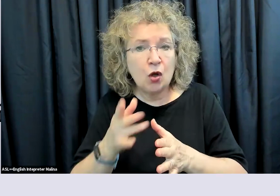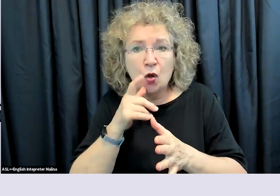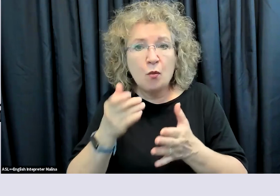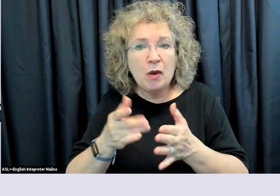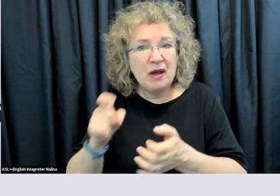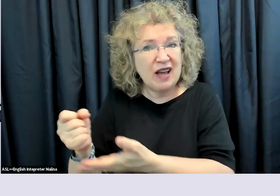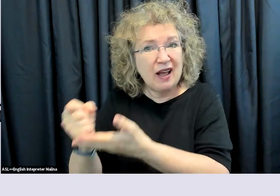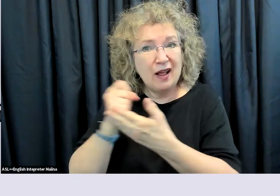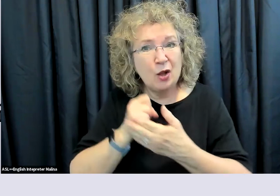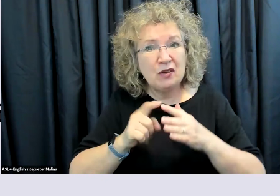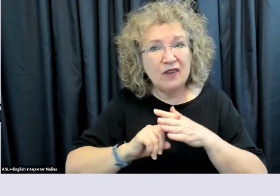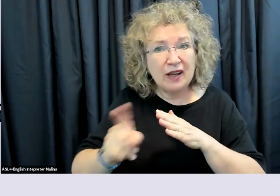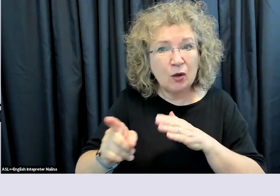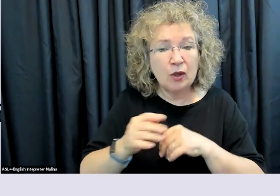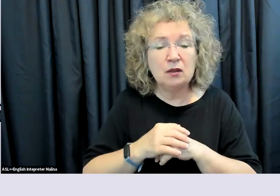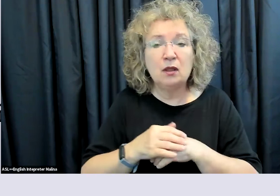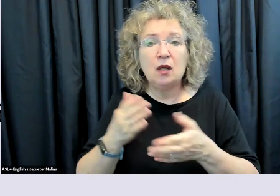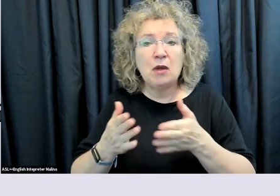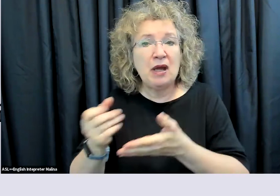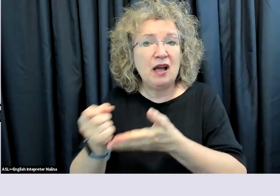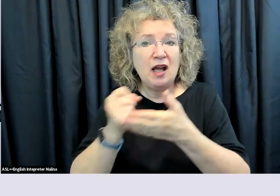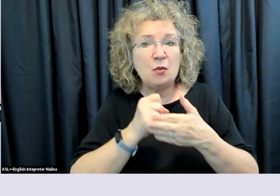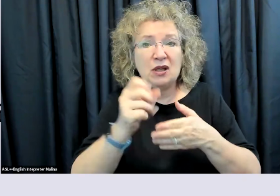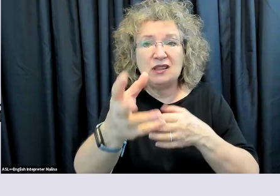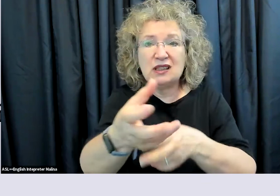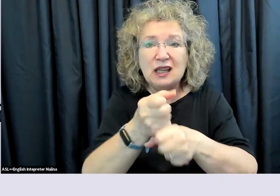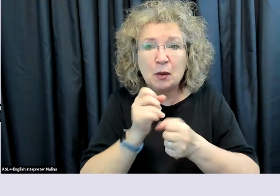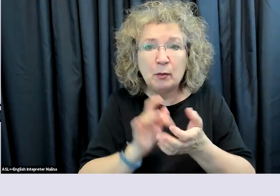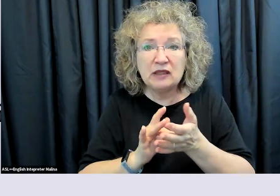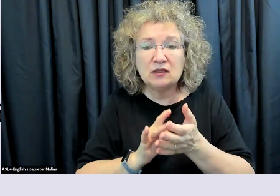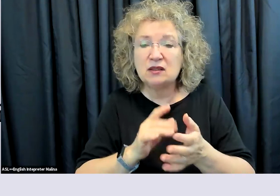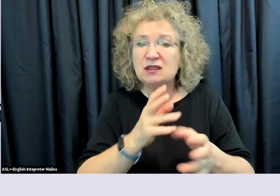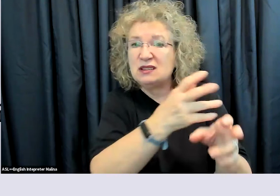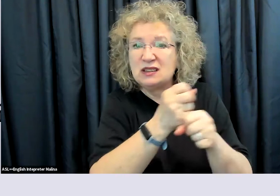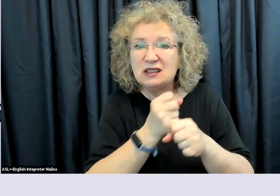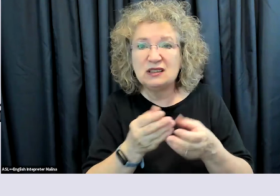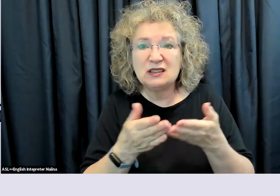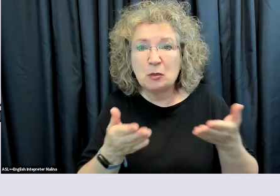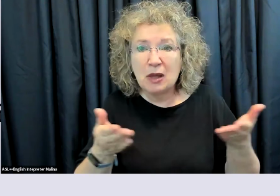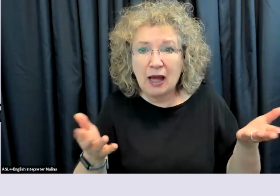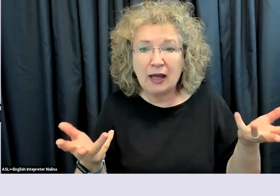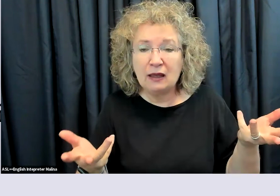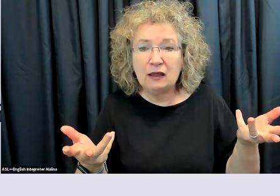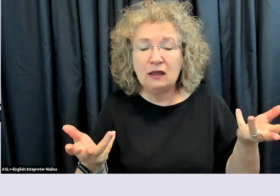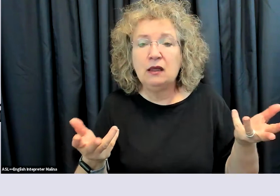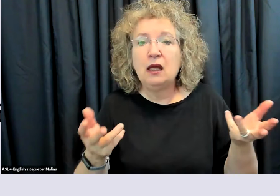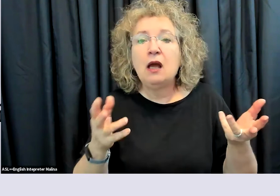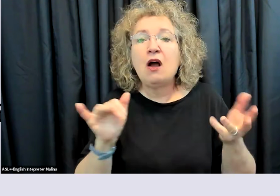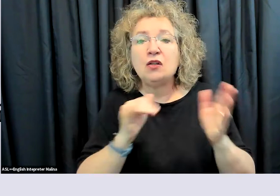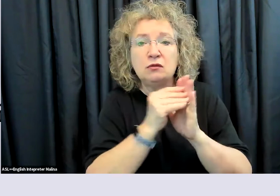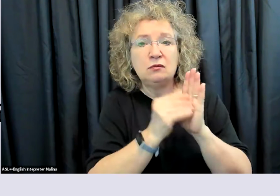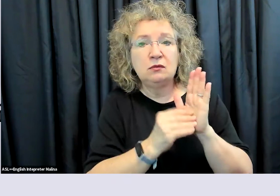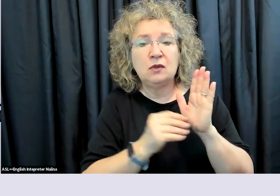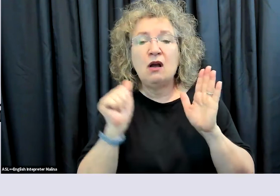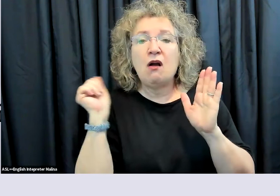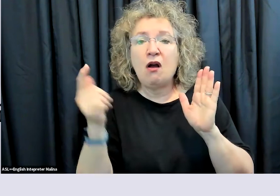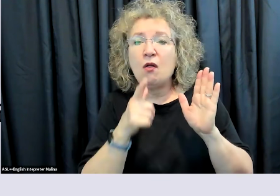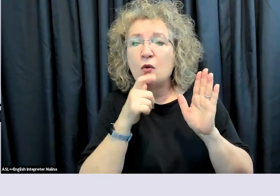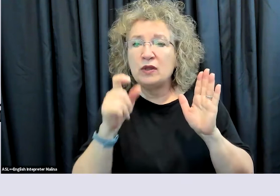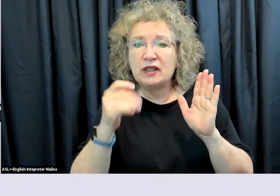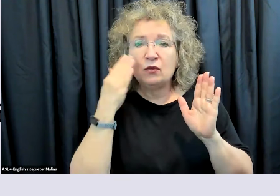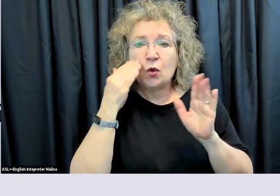you medications or supplies, and anybody else that needs to know you're safe during an emergency. Next